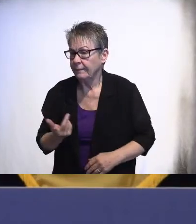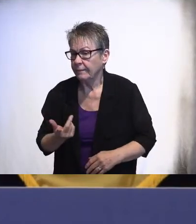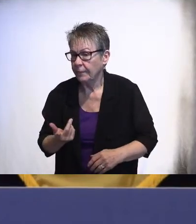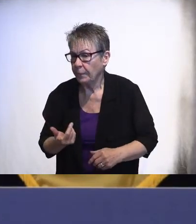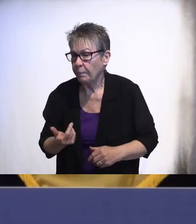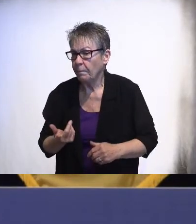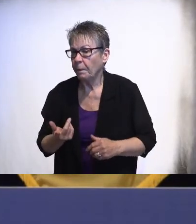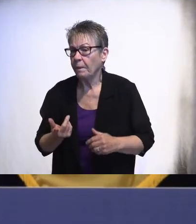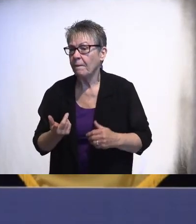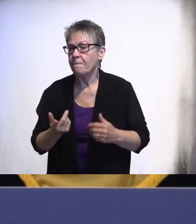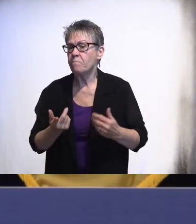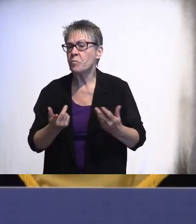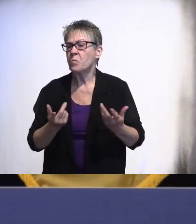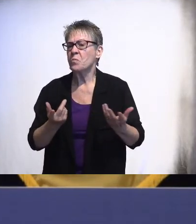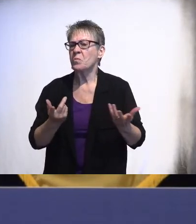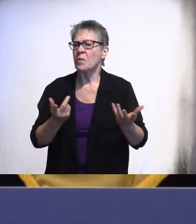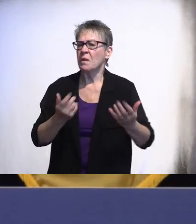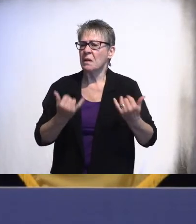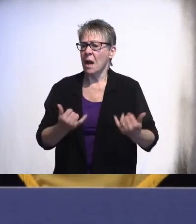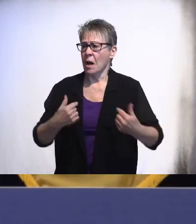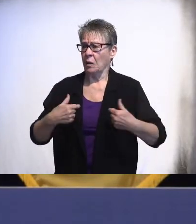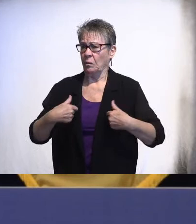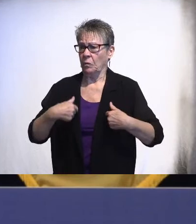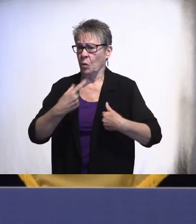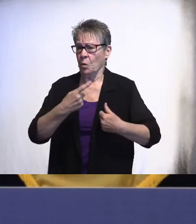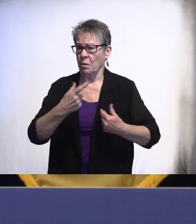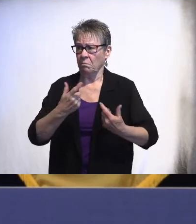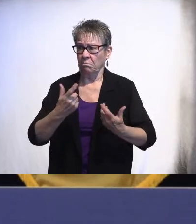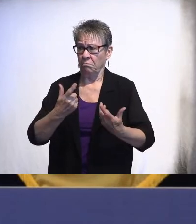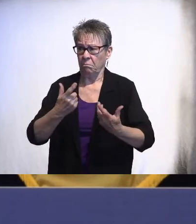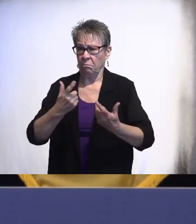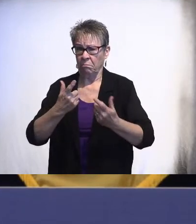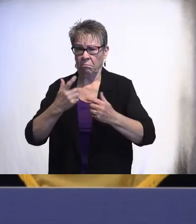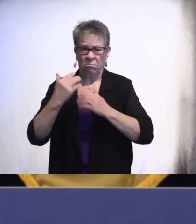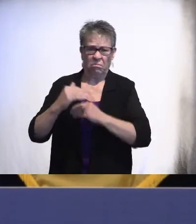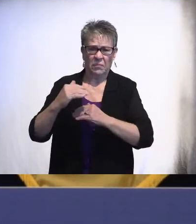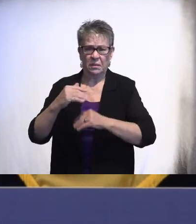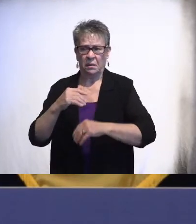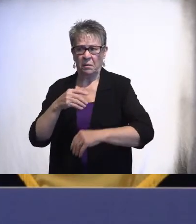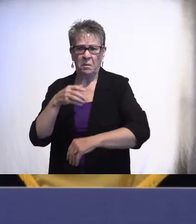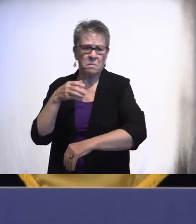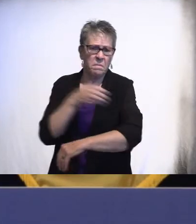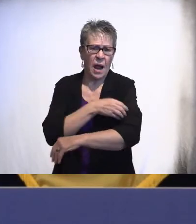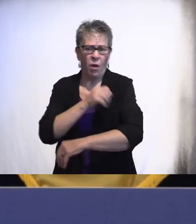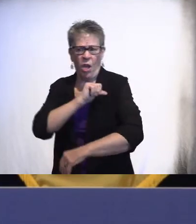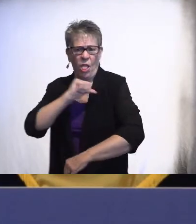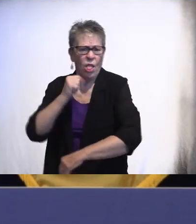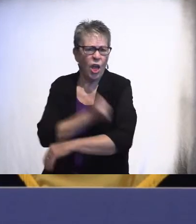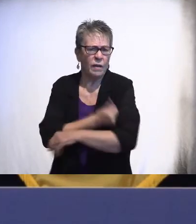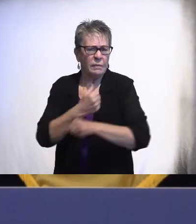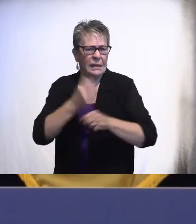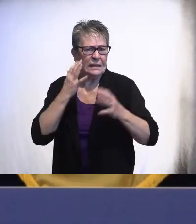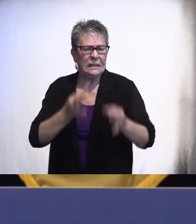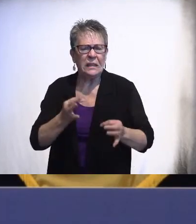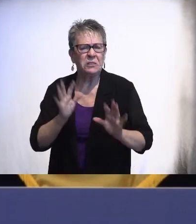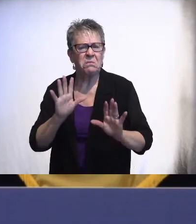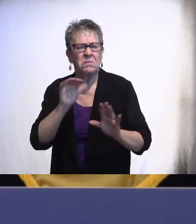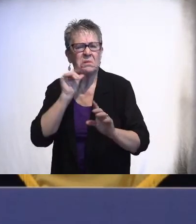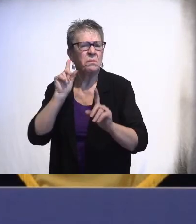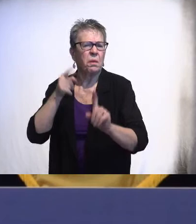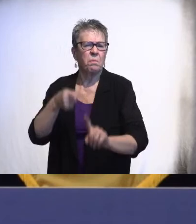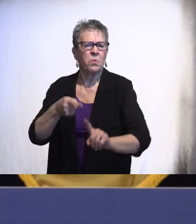with legislative leadership, the Senate President and the Speaker, Paramount Thursday night, that's all right. Very, very